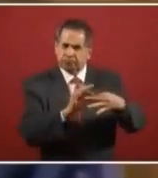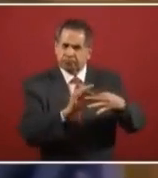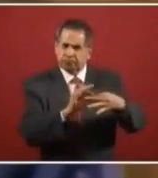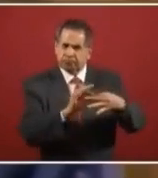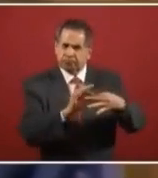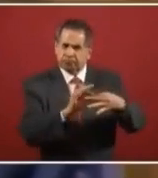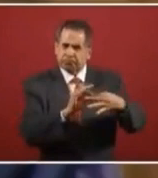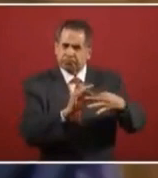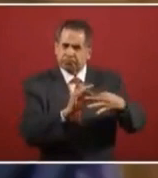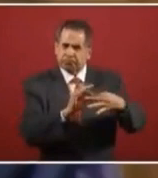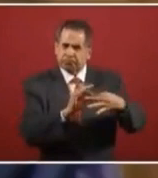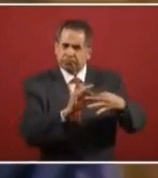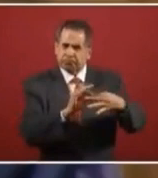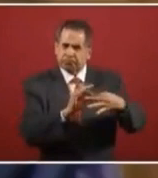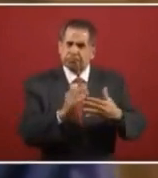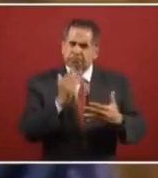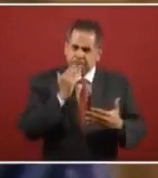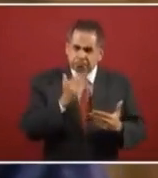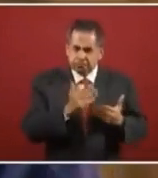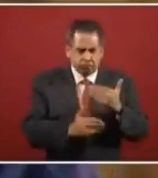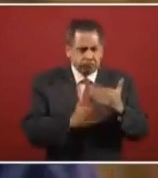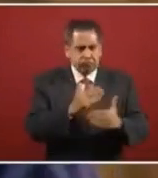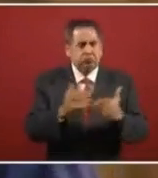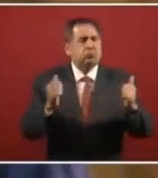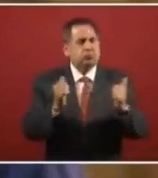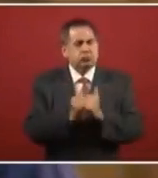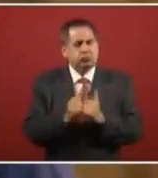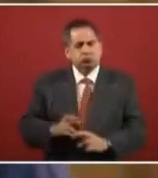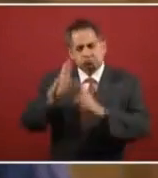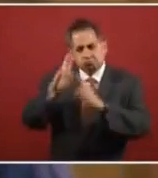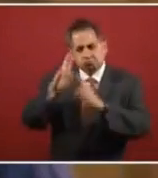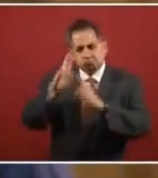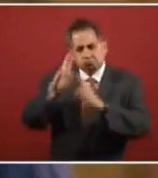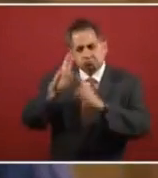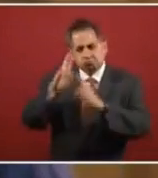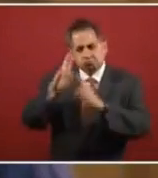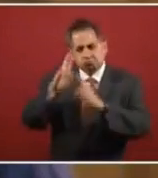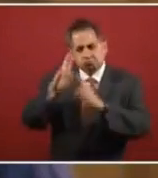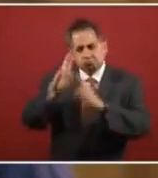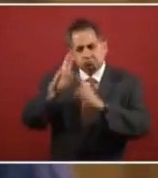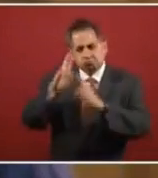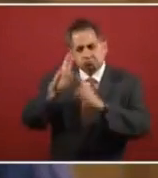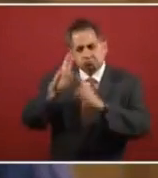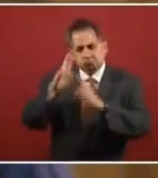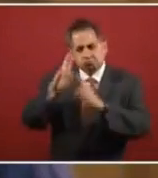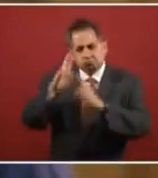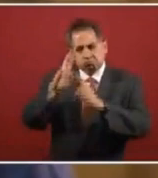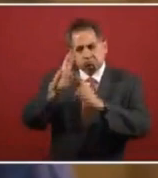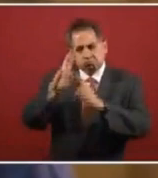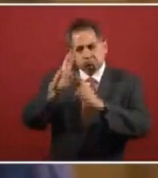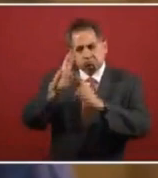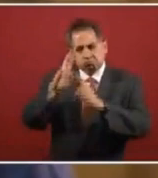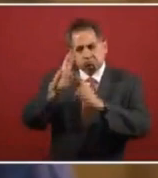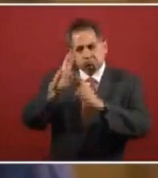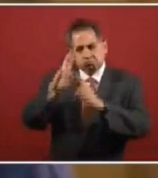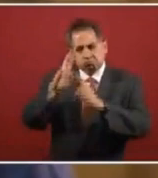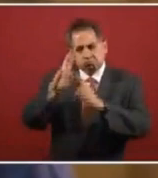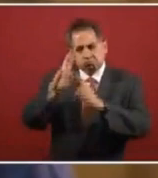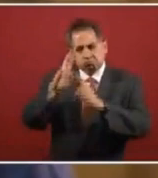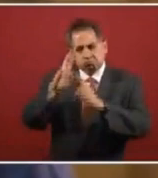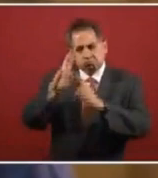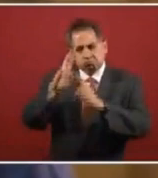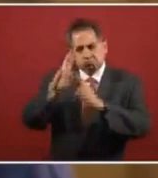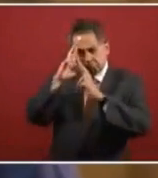be conducted with based on risk mutual